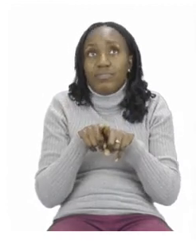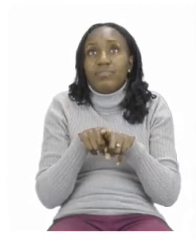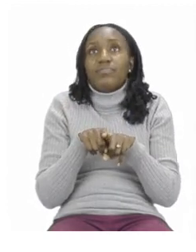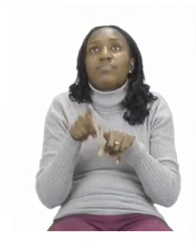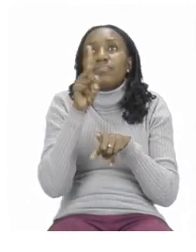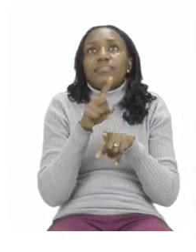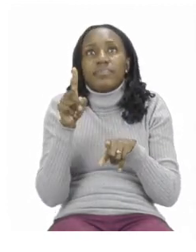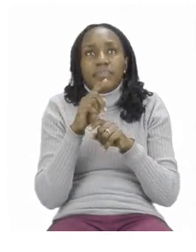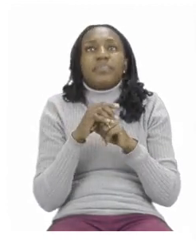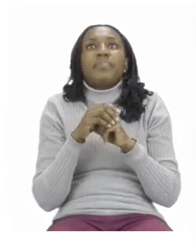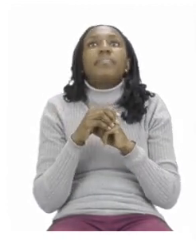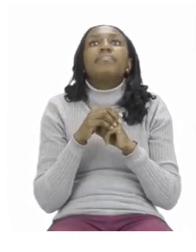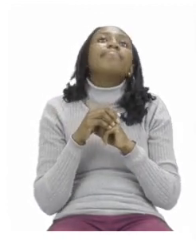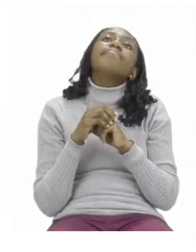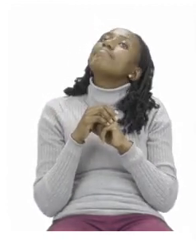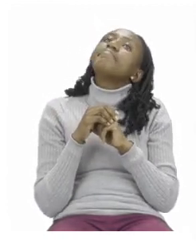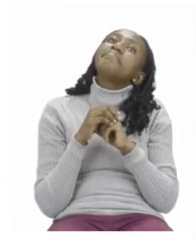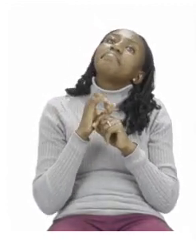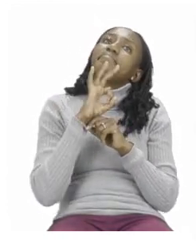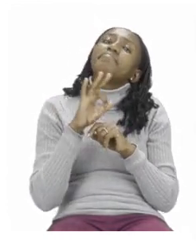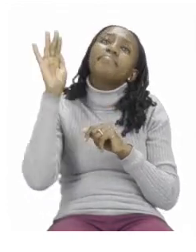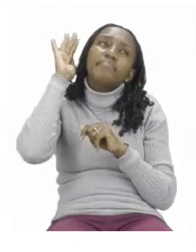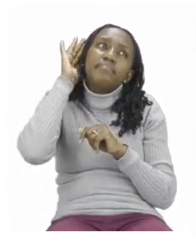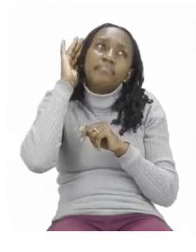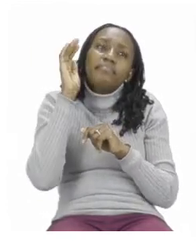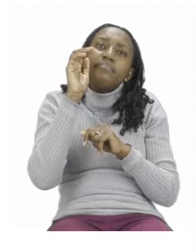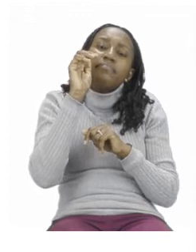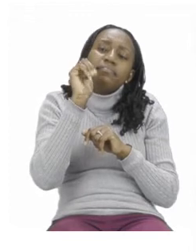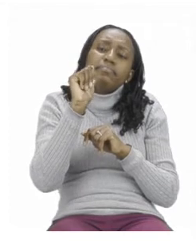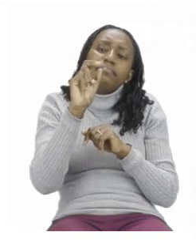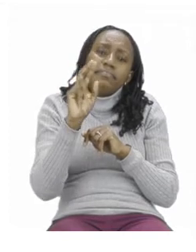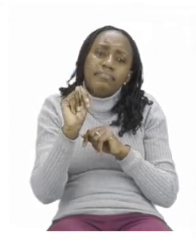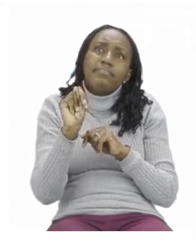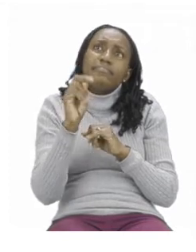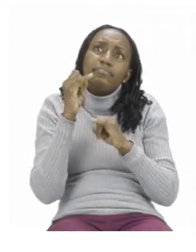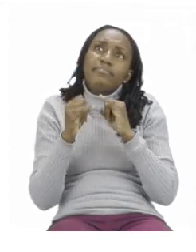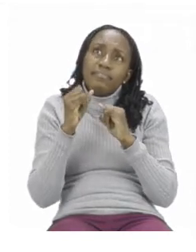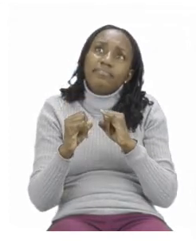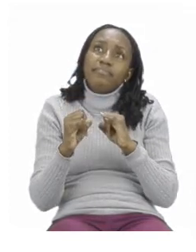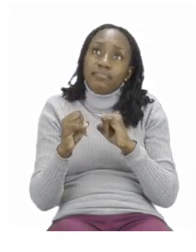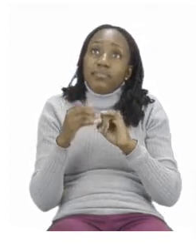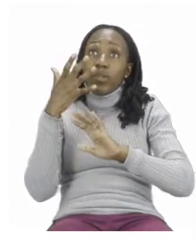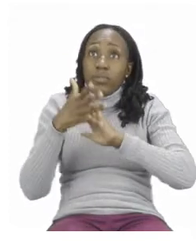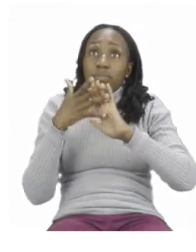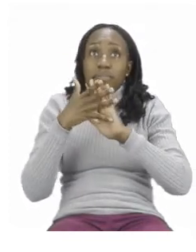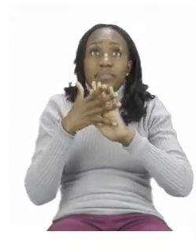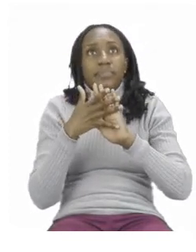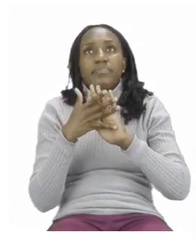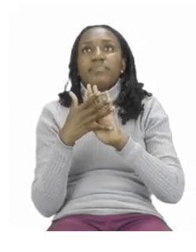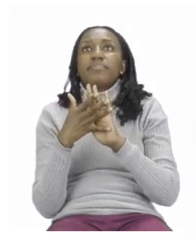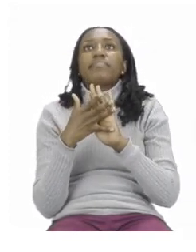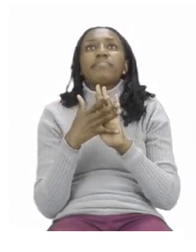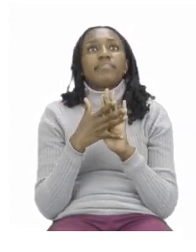you. Any word that you hear that rhymes with the fish, I'd like you to circle it. We're going to do